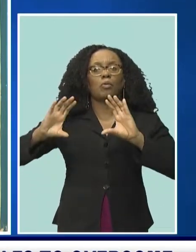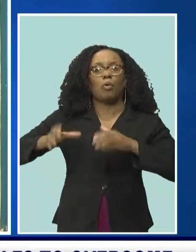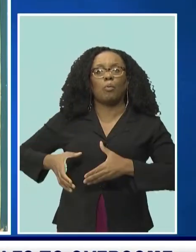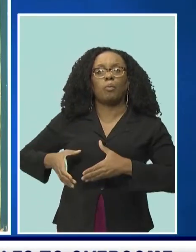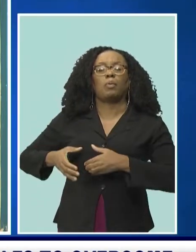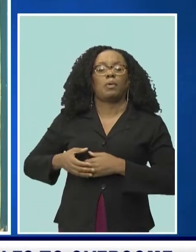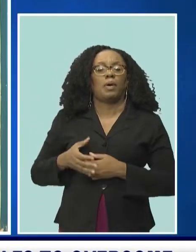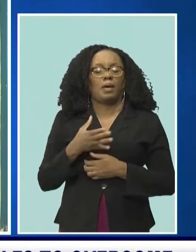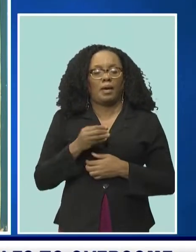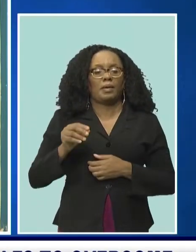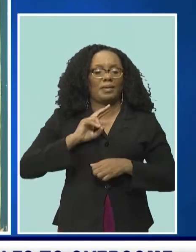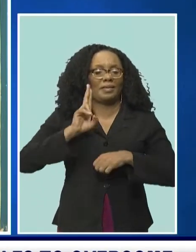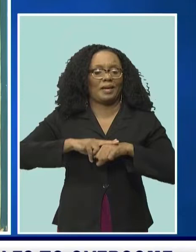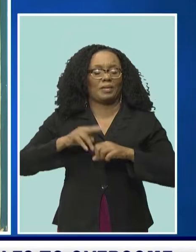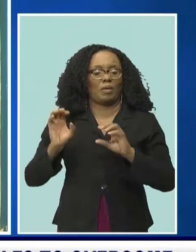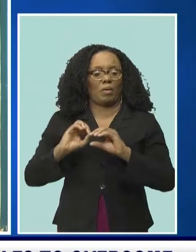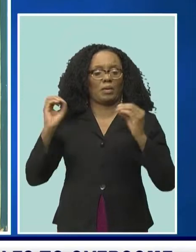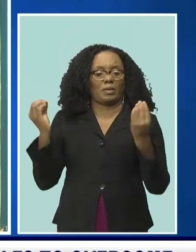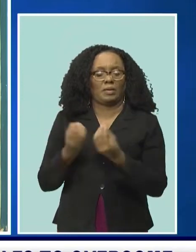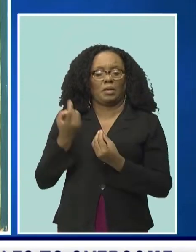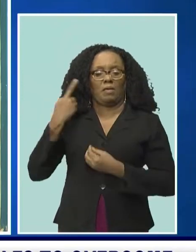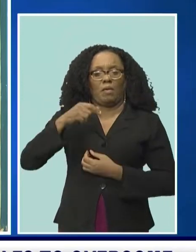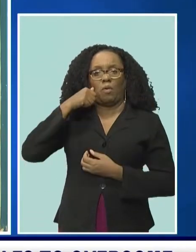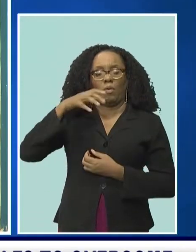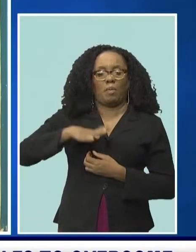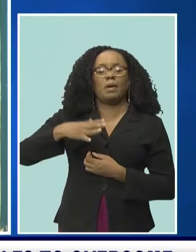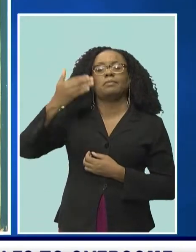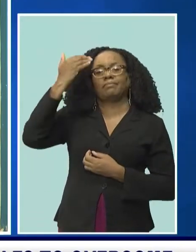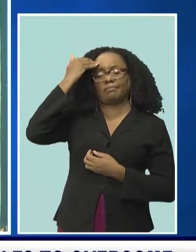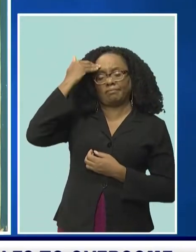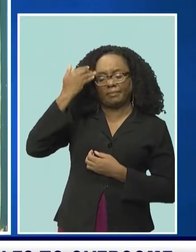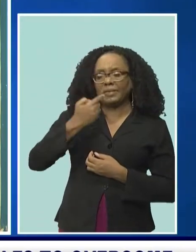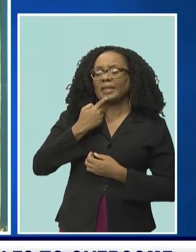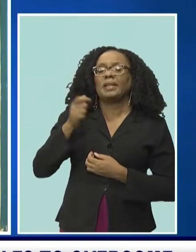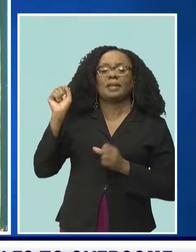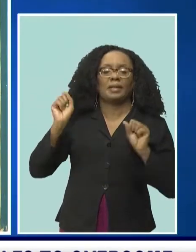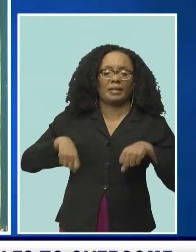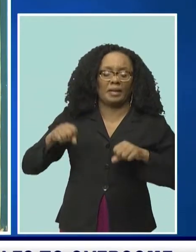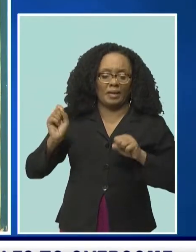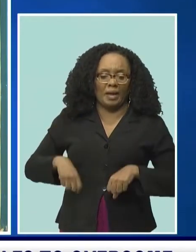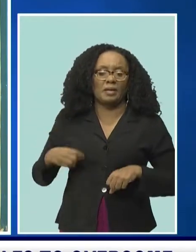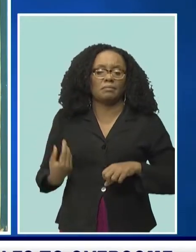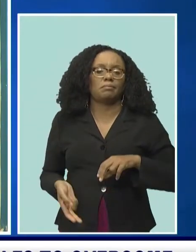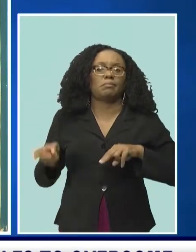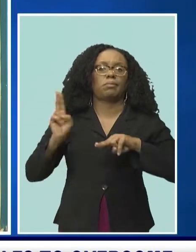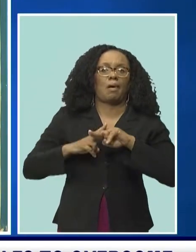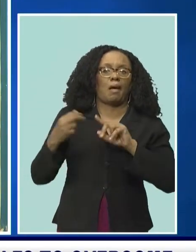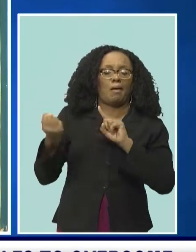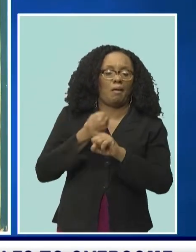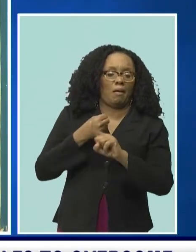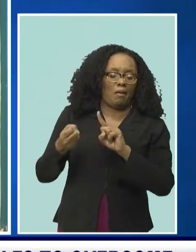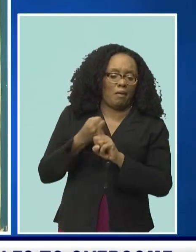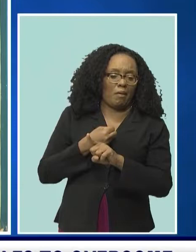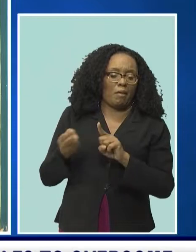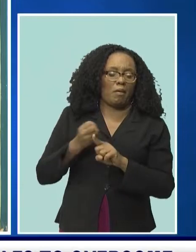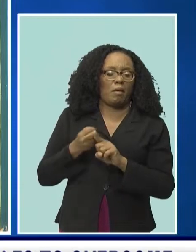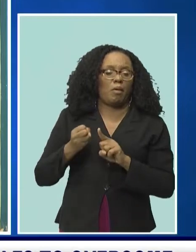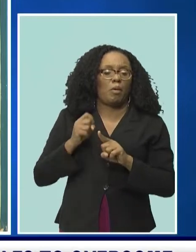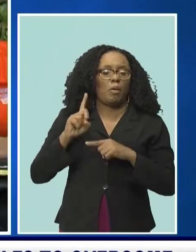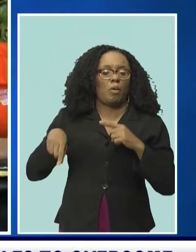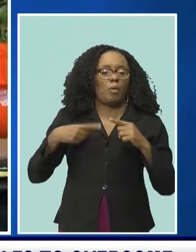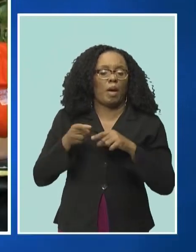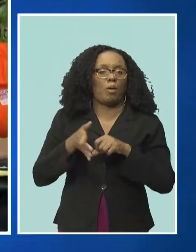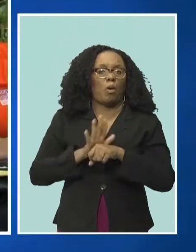the National Organization of Women both acknowledged that there was an increase in gender-based violence cases during the lockdowns.